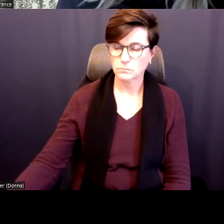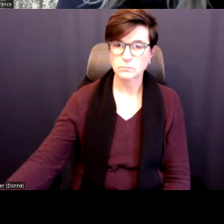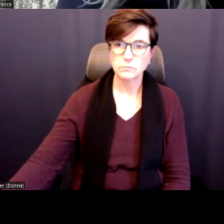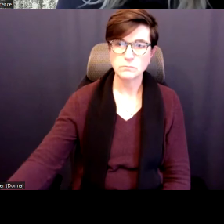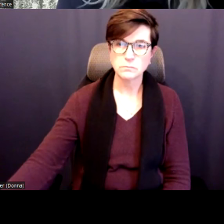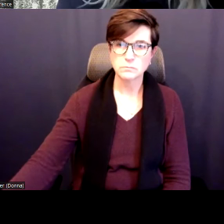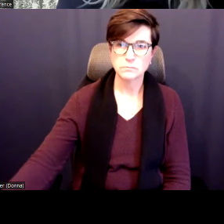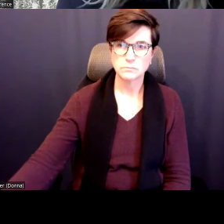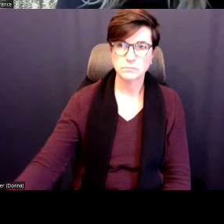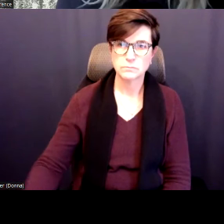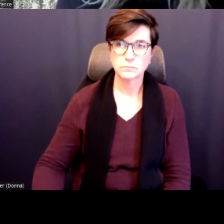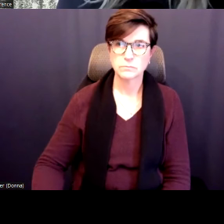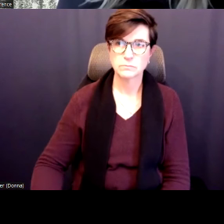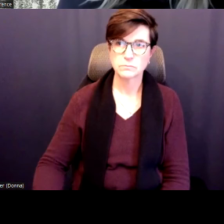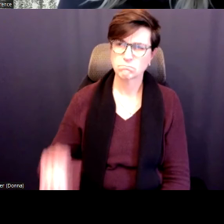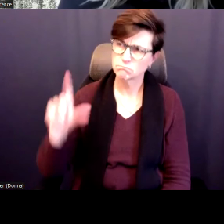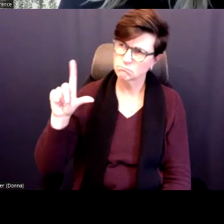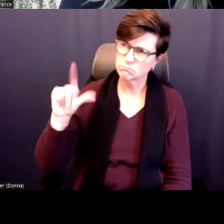Linda, are you there?